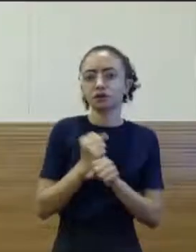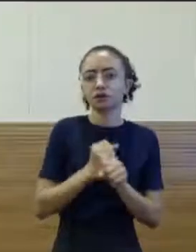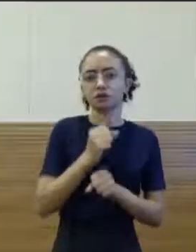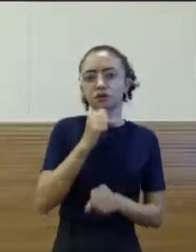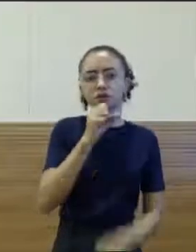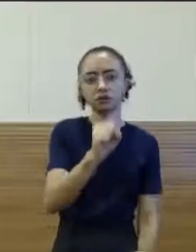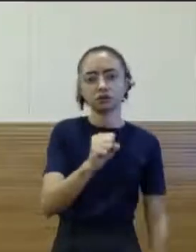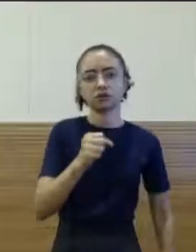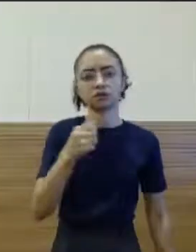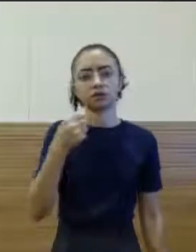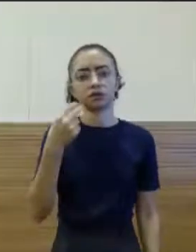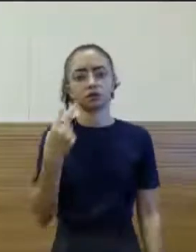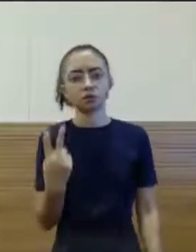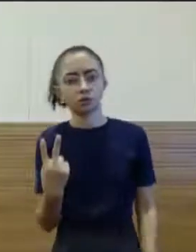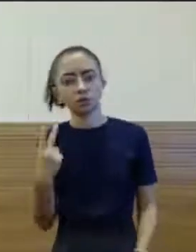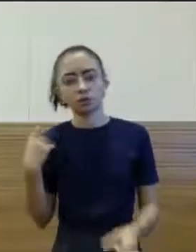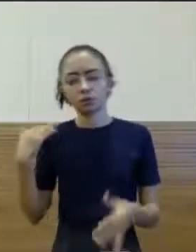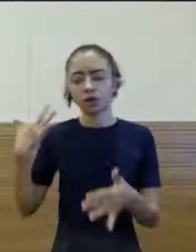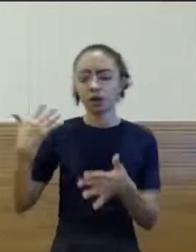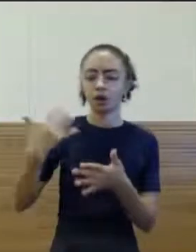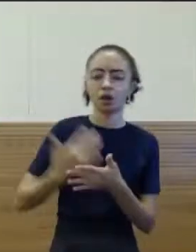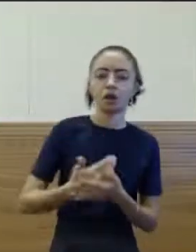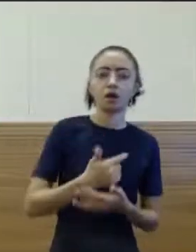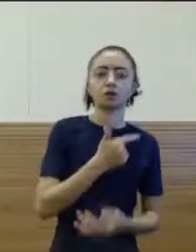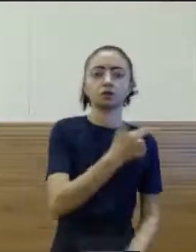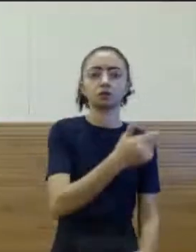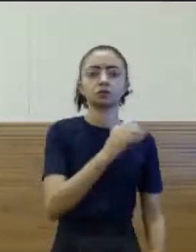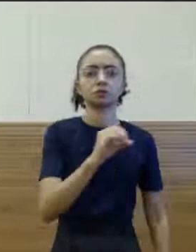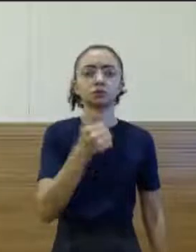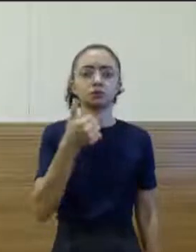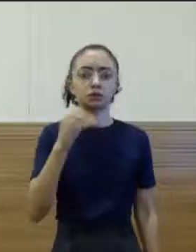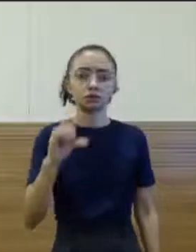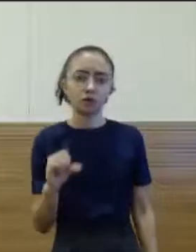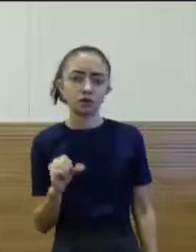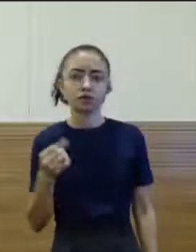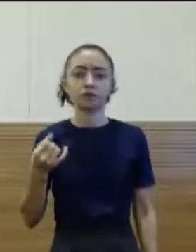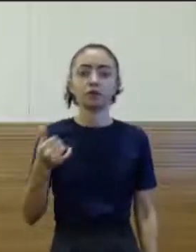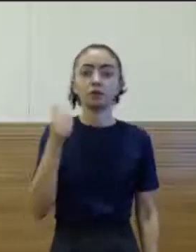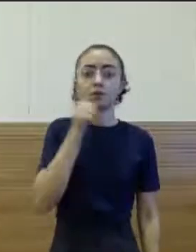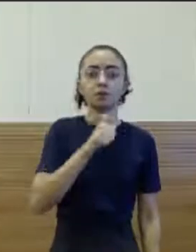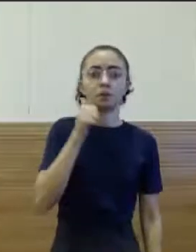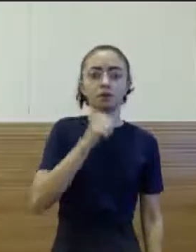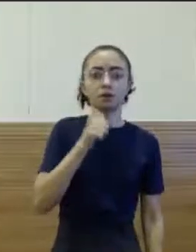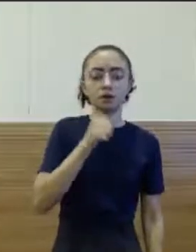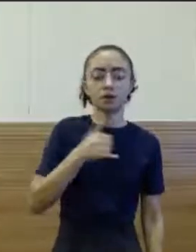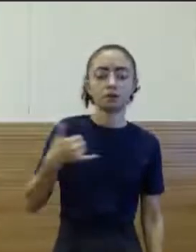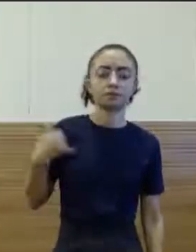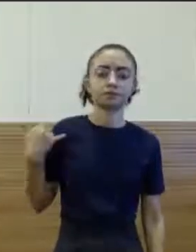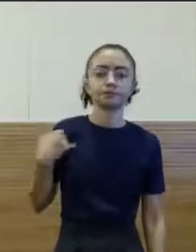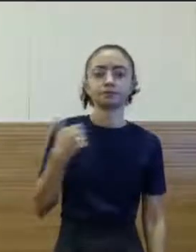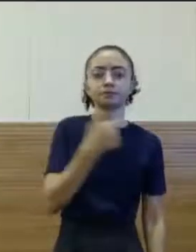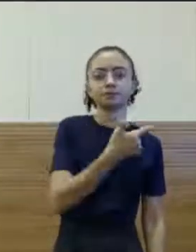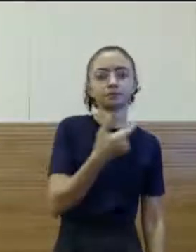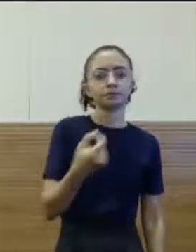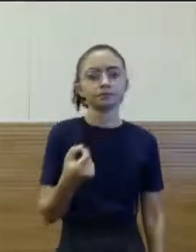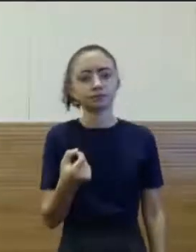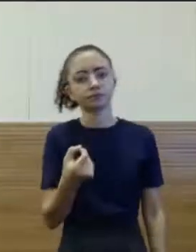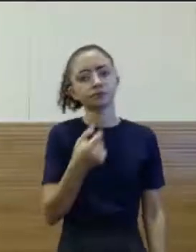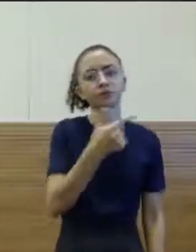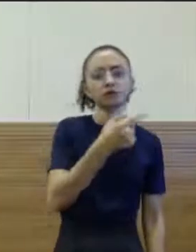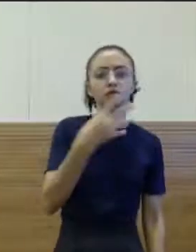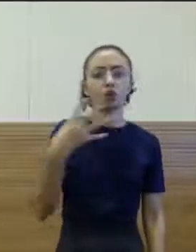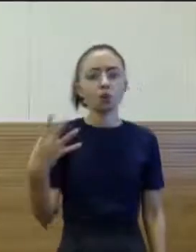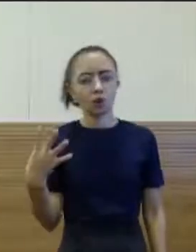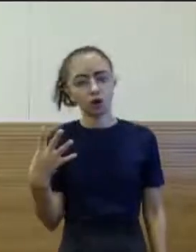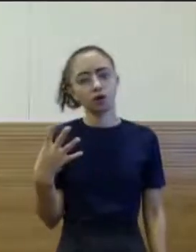82 to digamos, 2008 and 9, 34.6 pasó from 34.6% up to